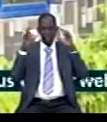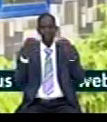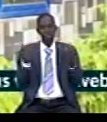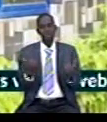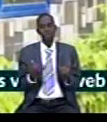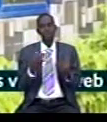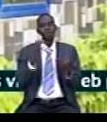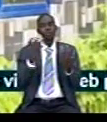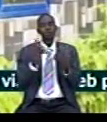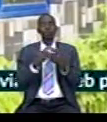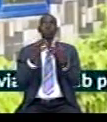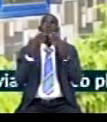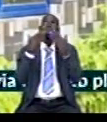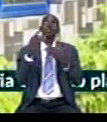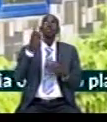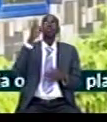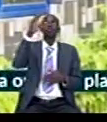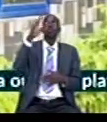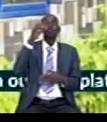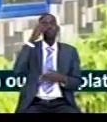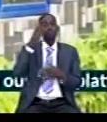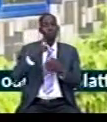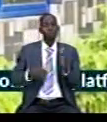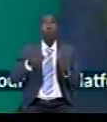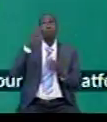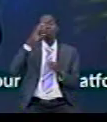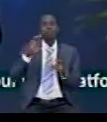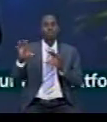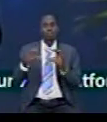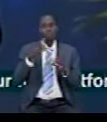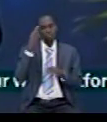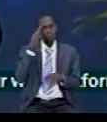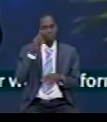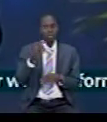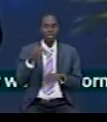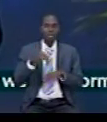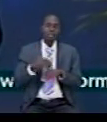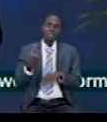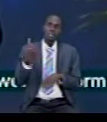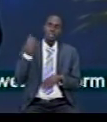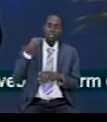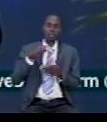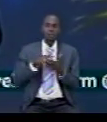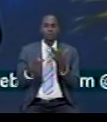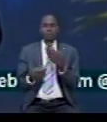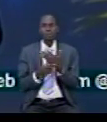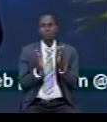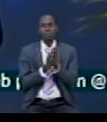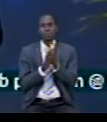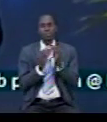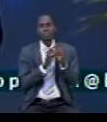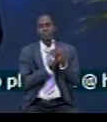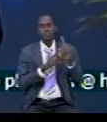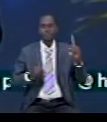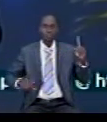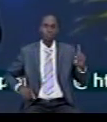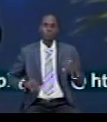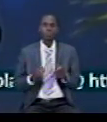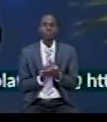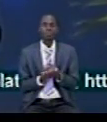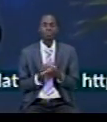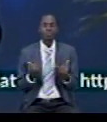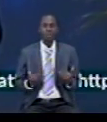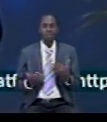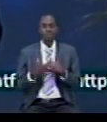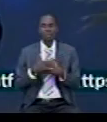what God has done for me and for this last crusade. Praise the Lord. It's back to the state of